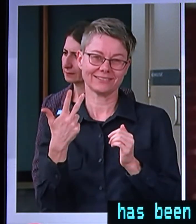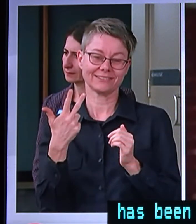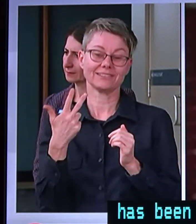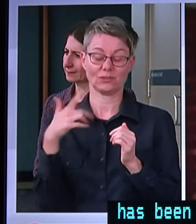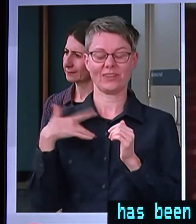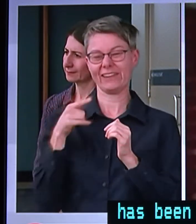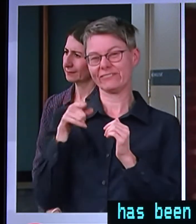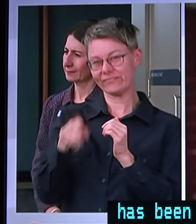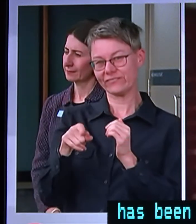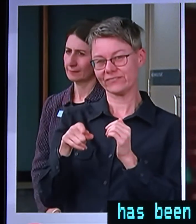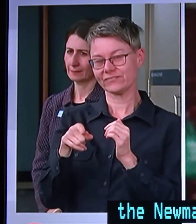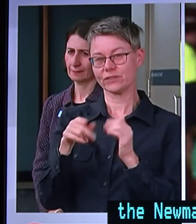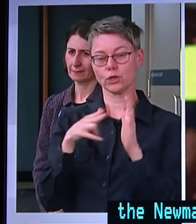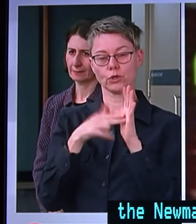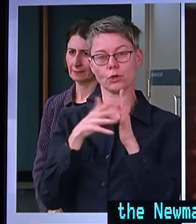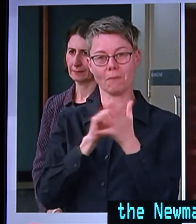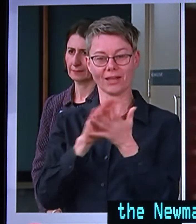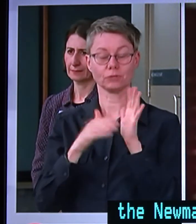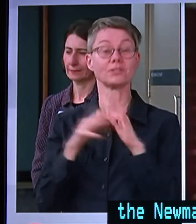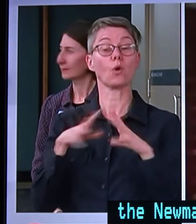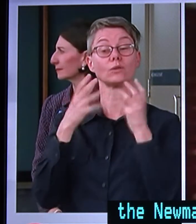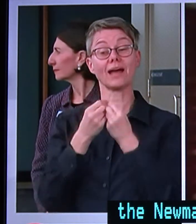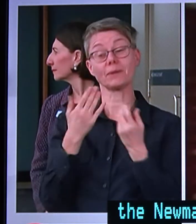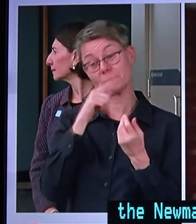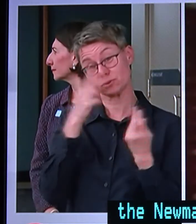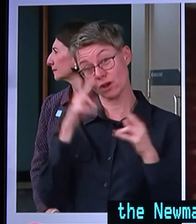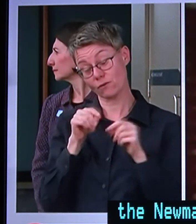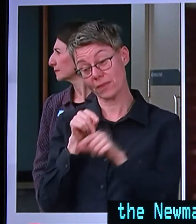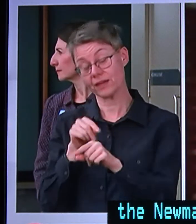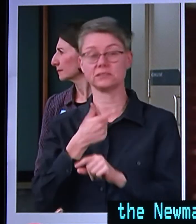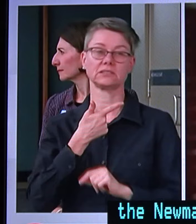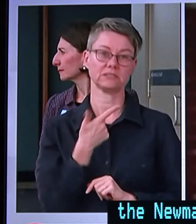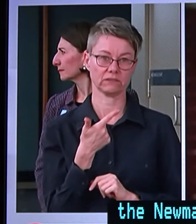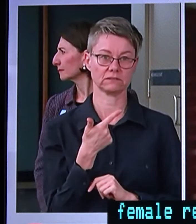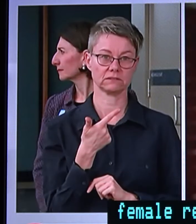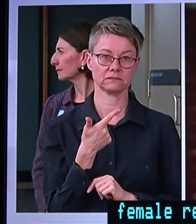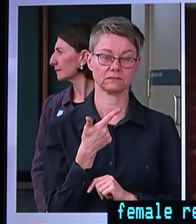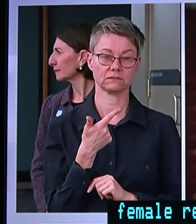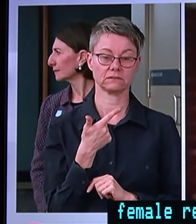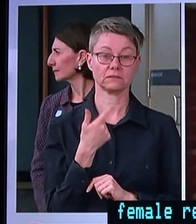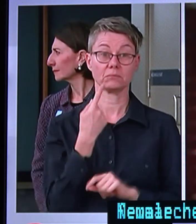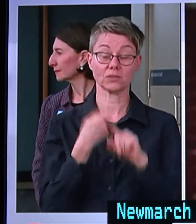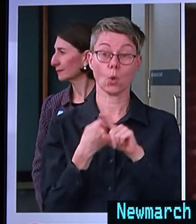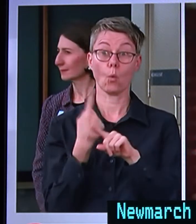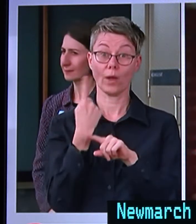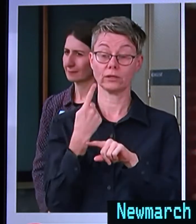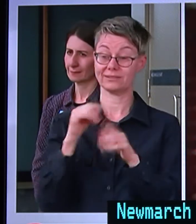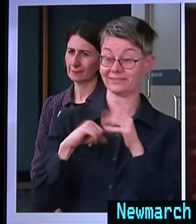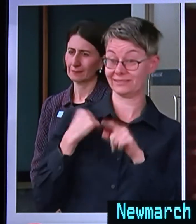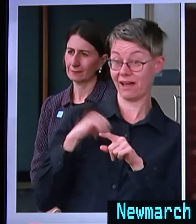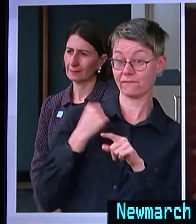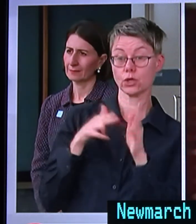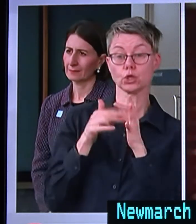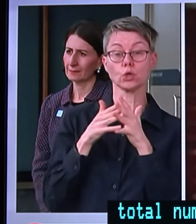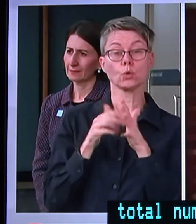House, and this brings the total number of deaths linked to this facility to 7. And there has also been 1 new case